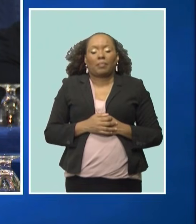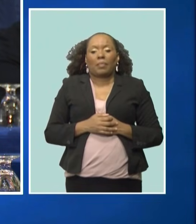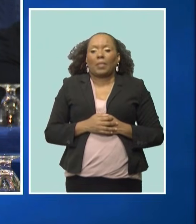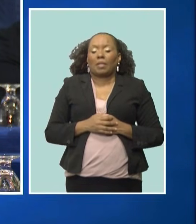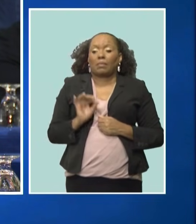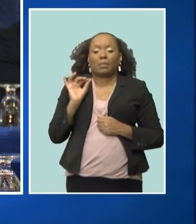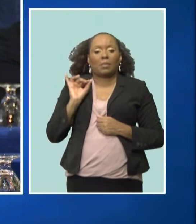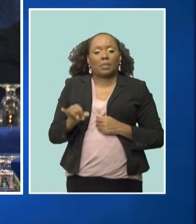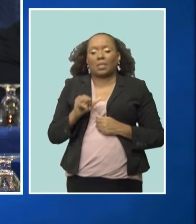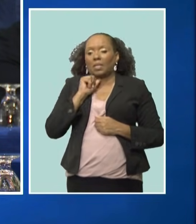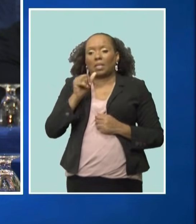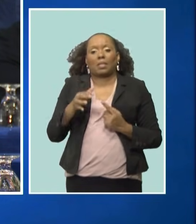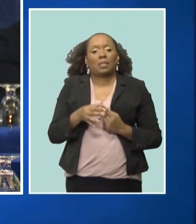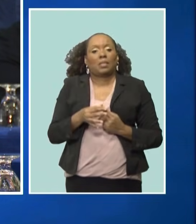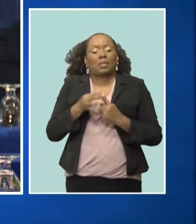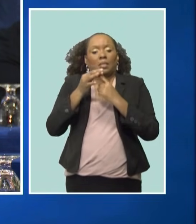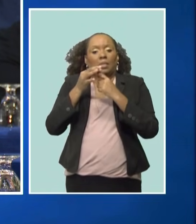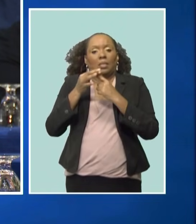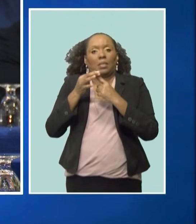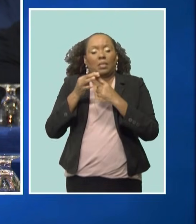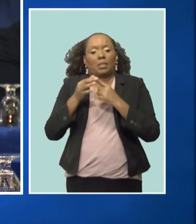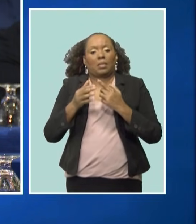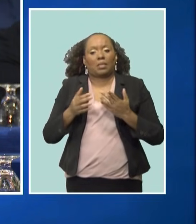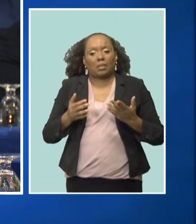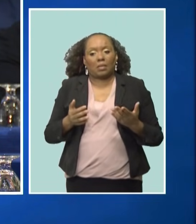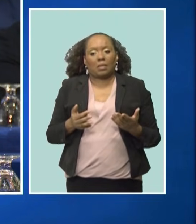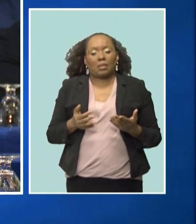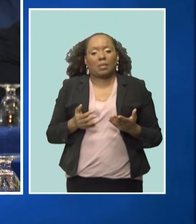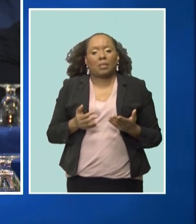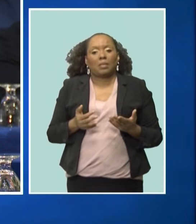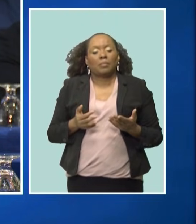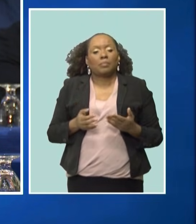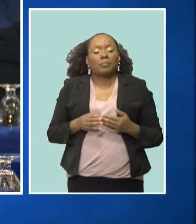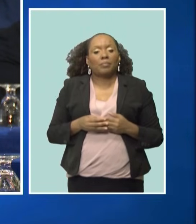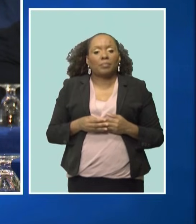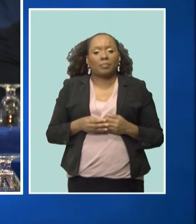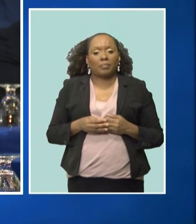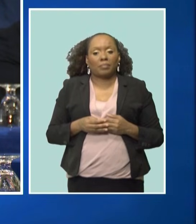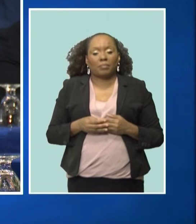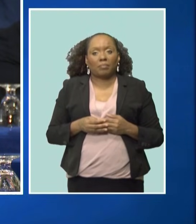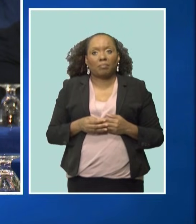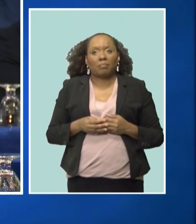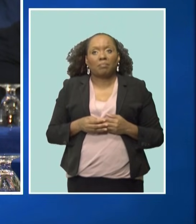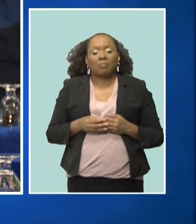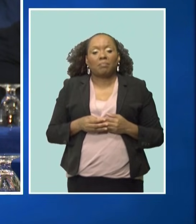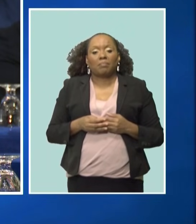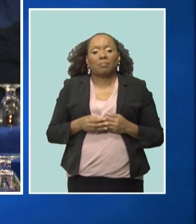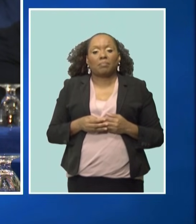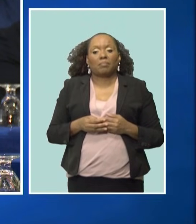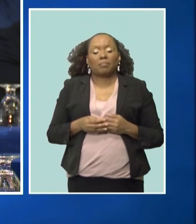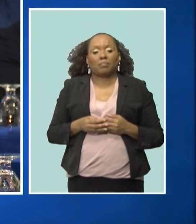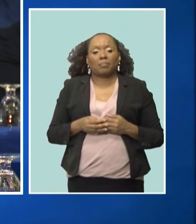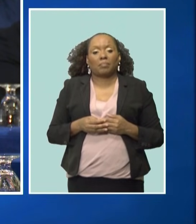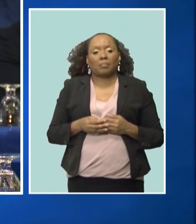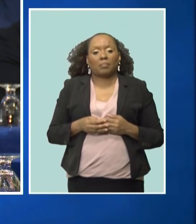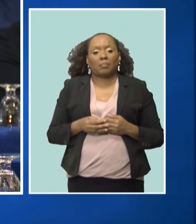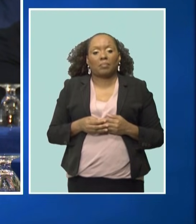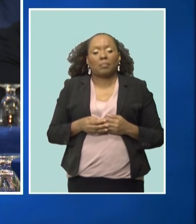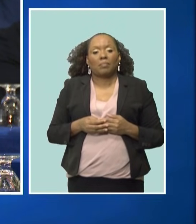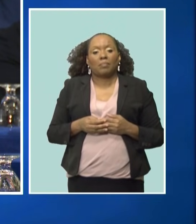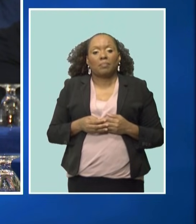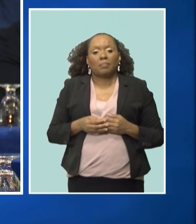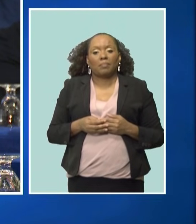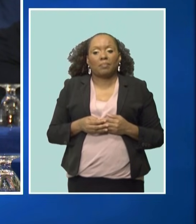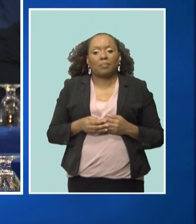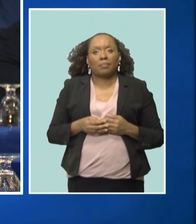unique, because we've built that on top of the very real benefit of the